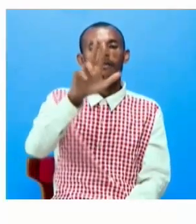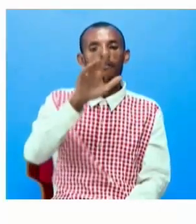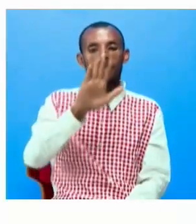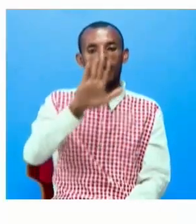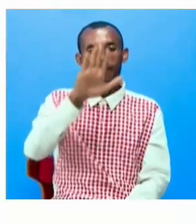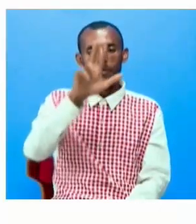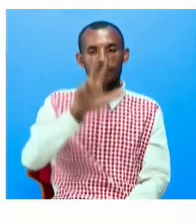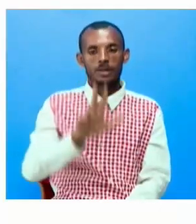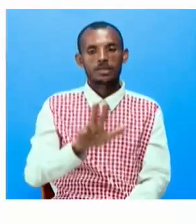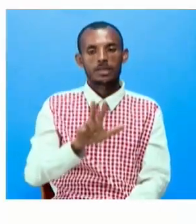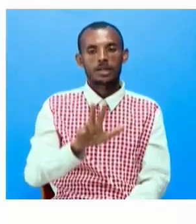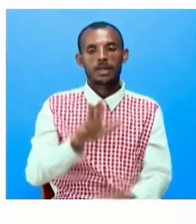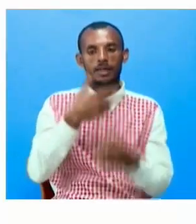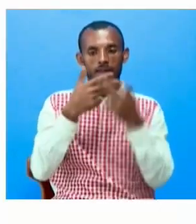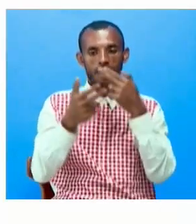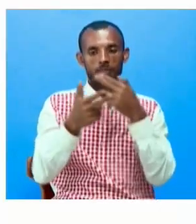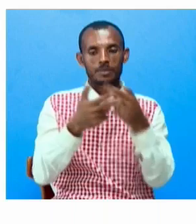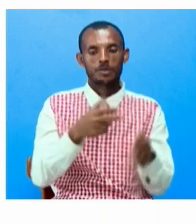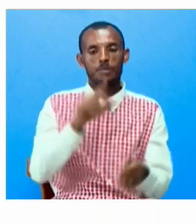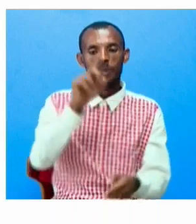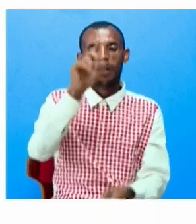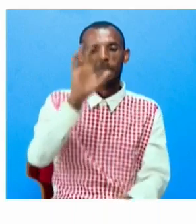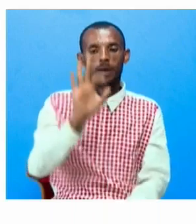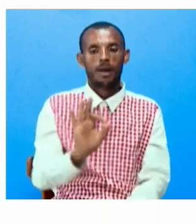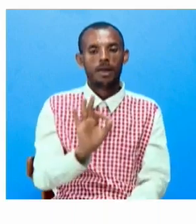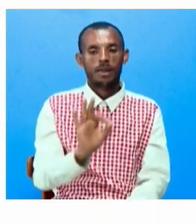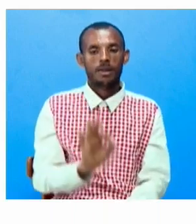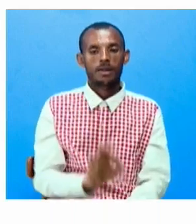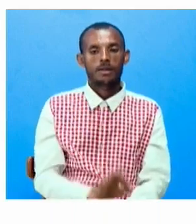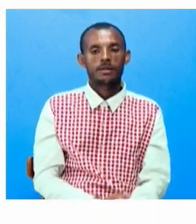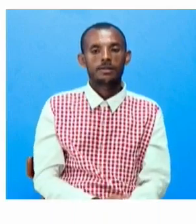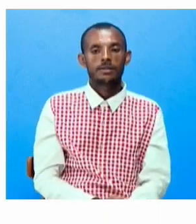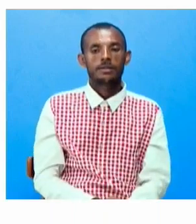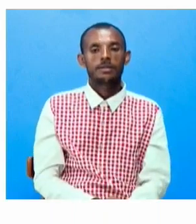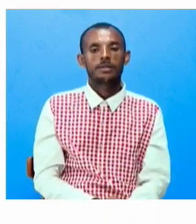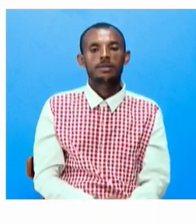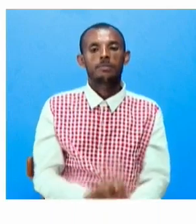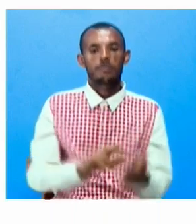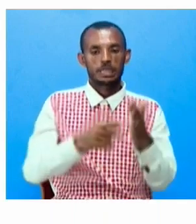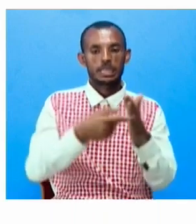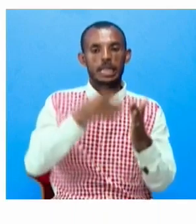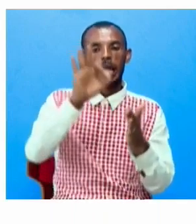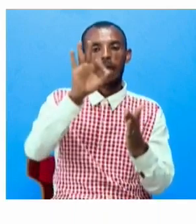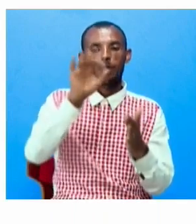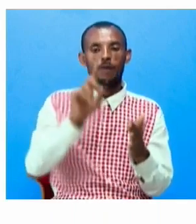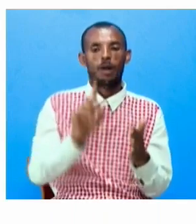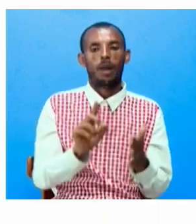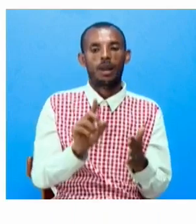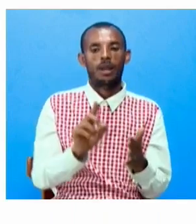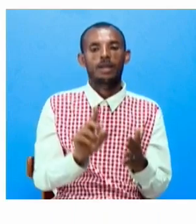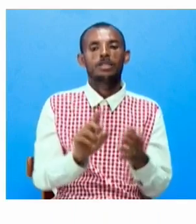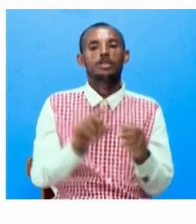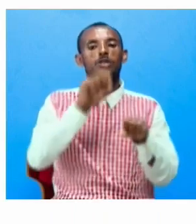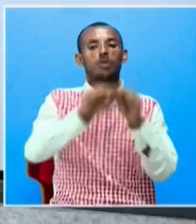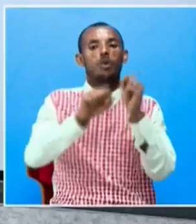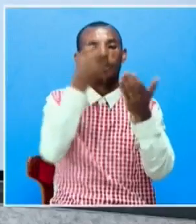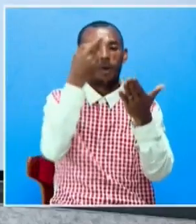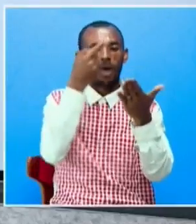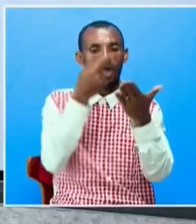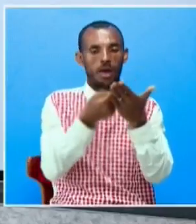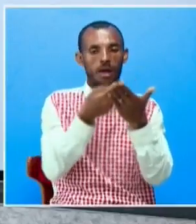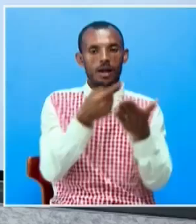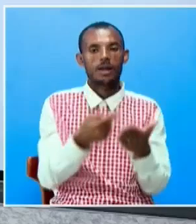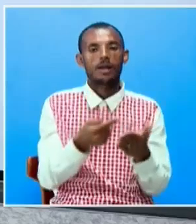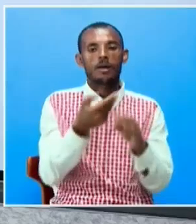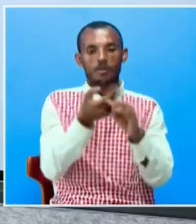5/3 times 1/9 becomes this 9/1. So here,